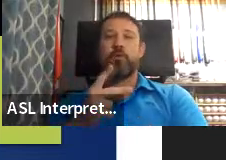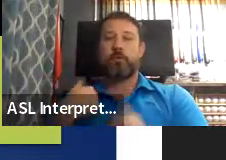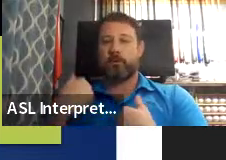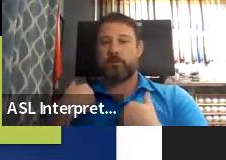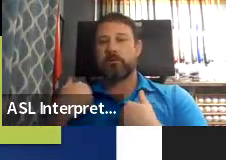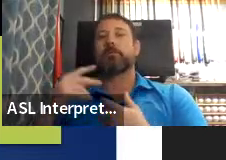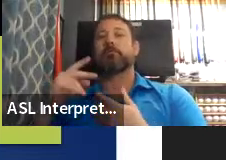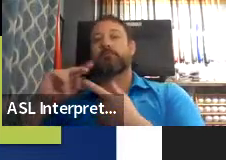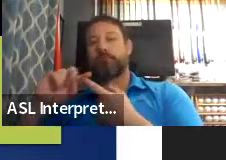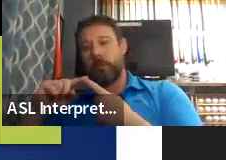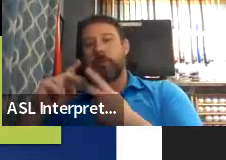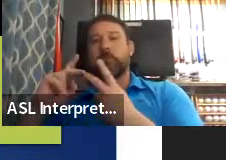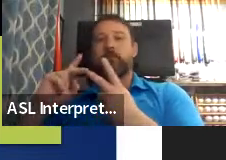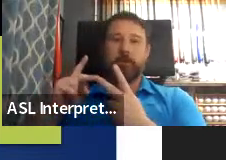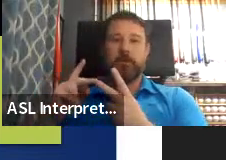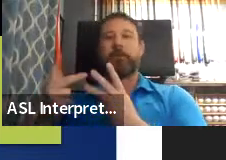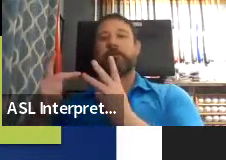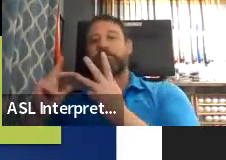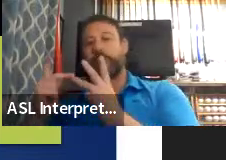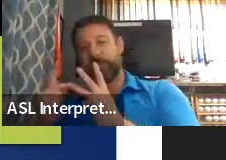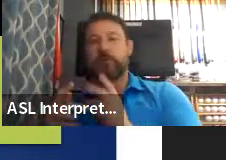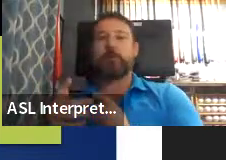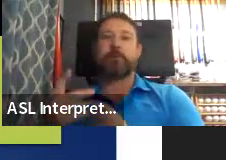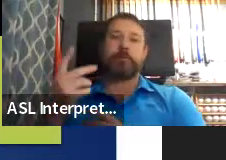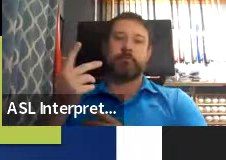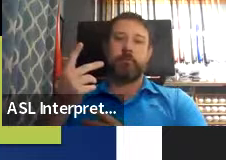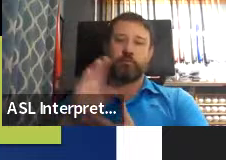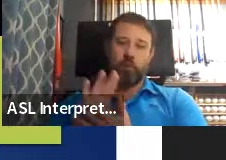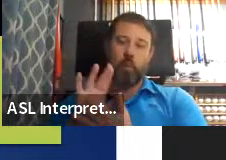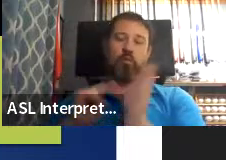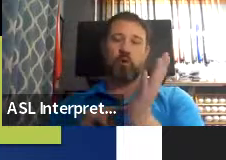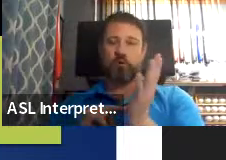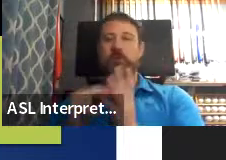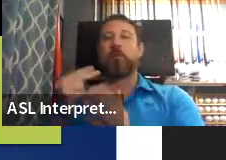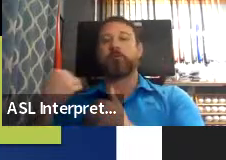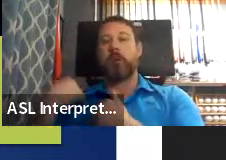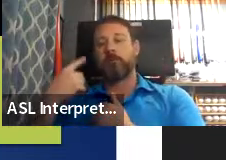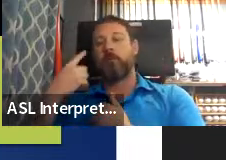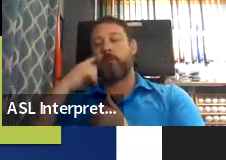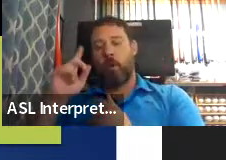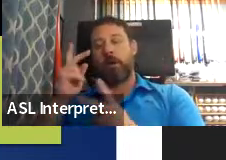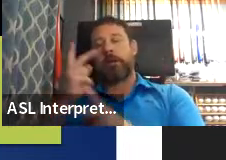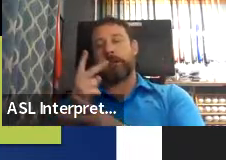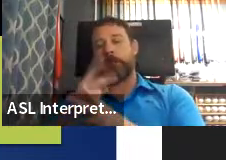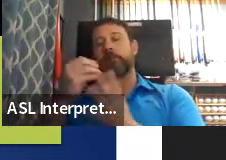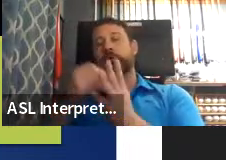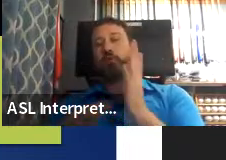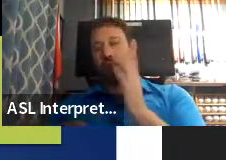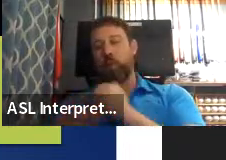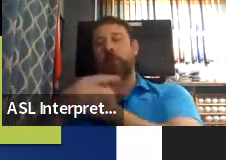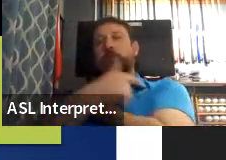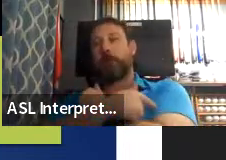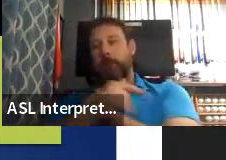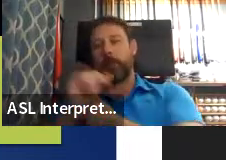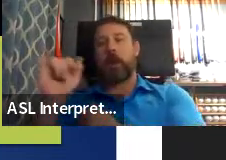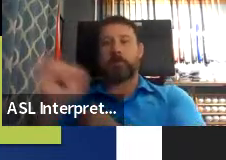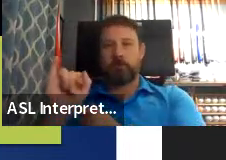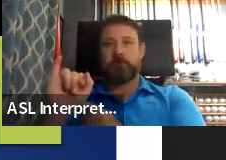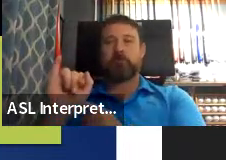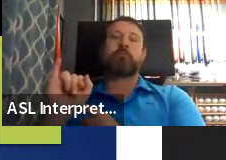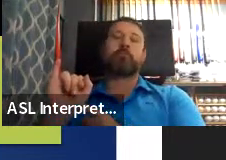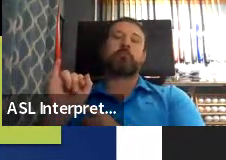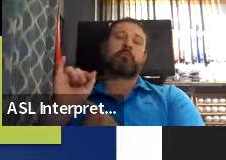primary, secondary, tertiary prevention. The school nurses are responsible for keeping our students immunized and up to date, working